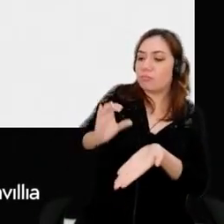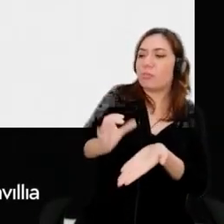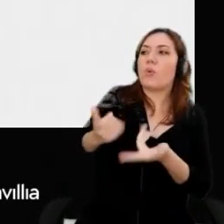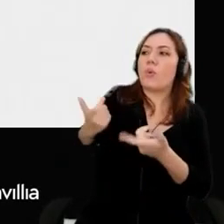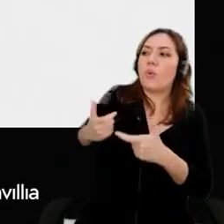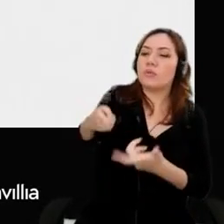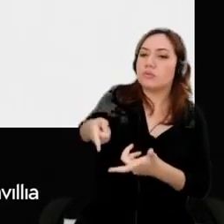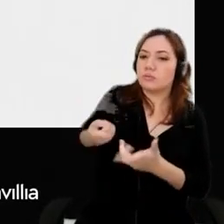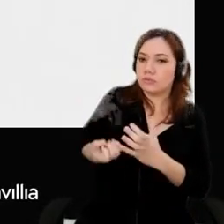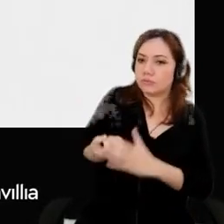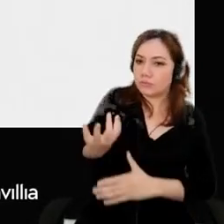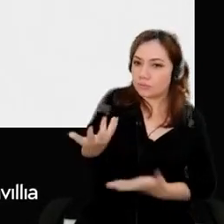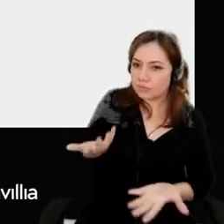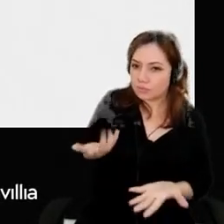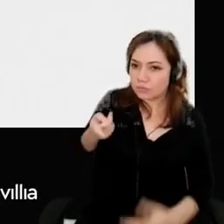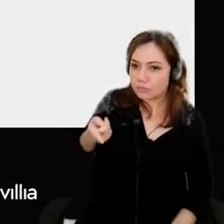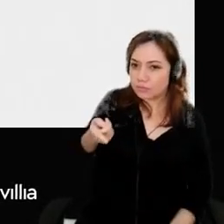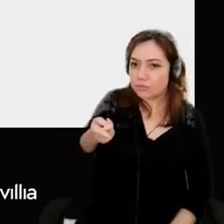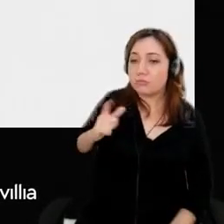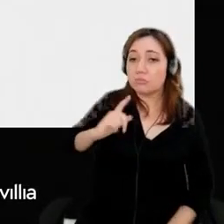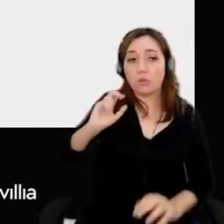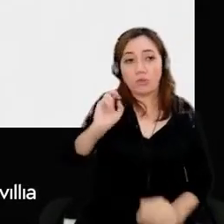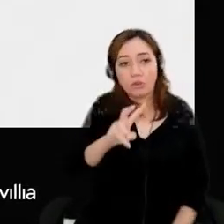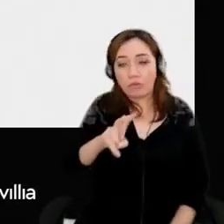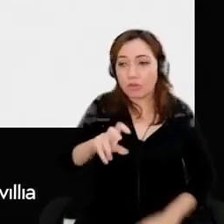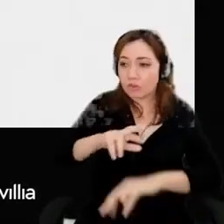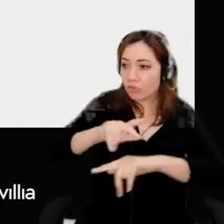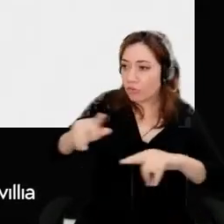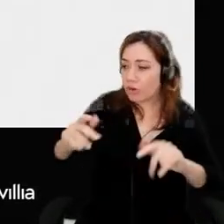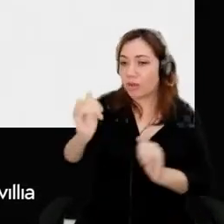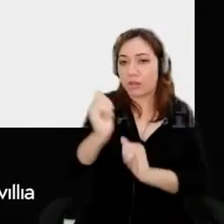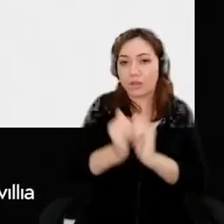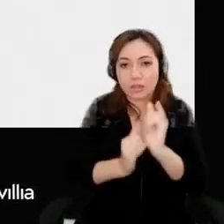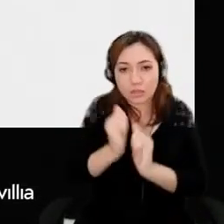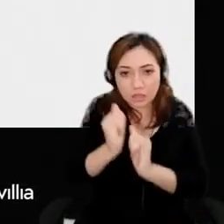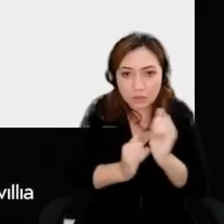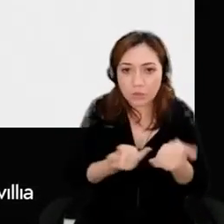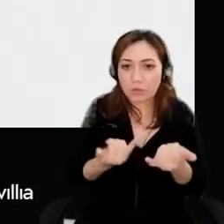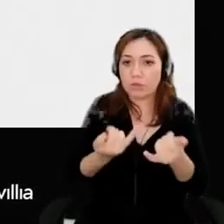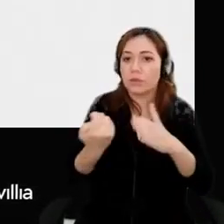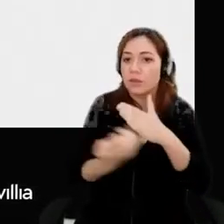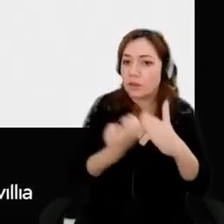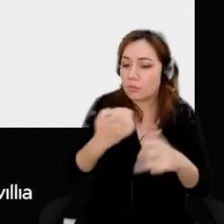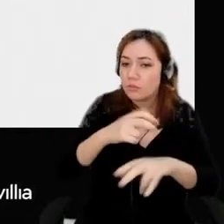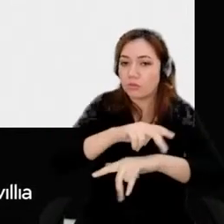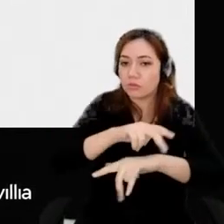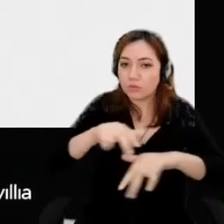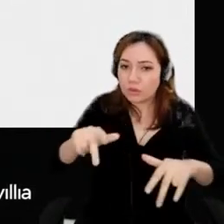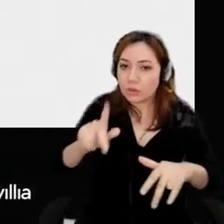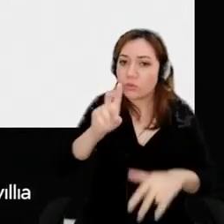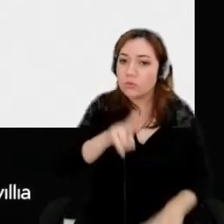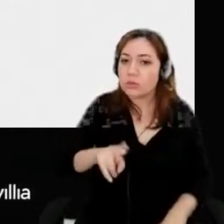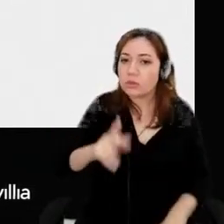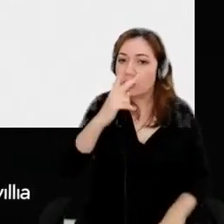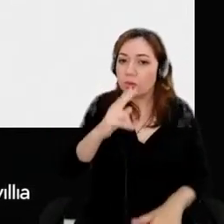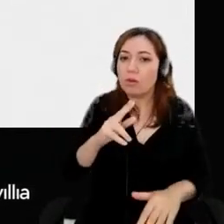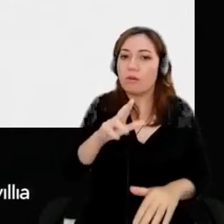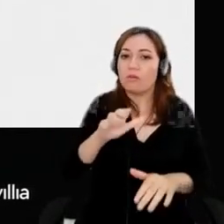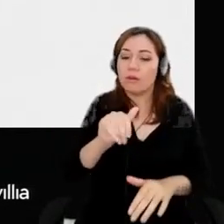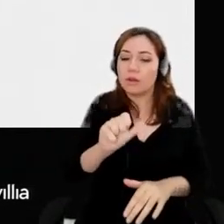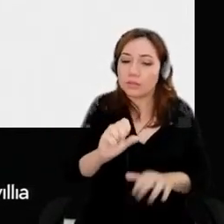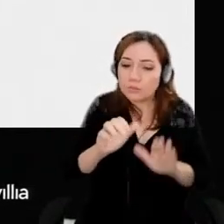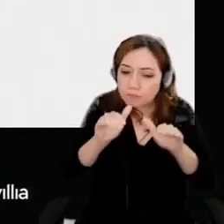a lot of industries, a lot of companies doing very small, very specific use cases. I think every one of you here, right, have been